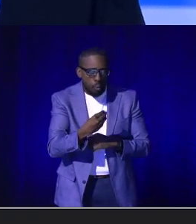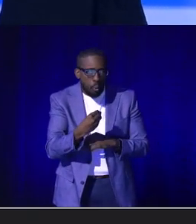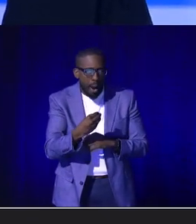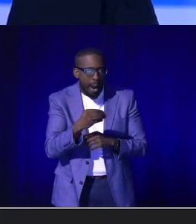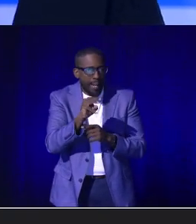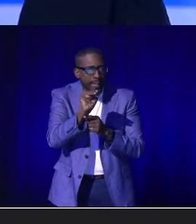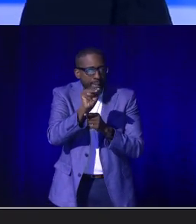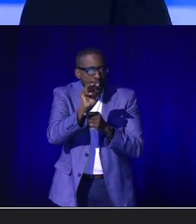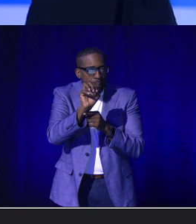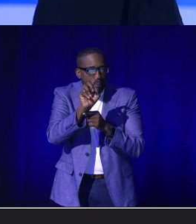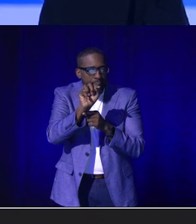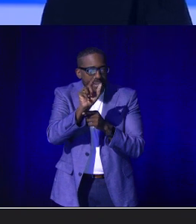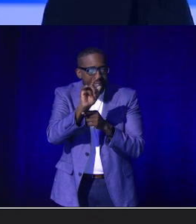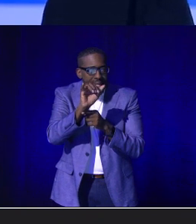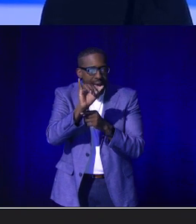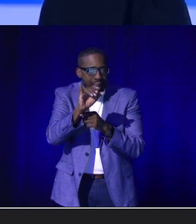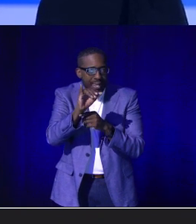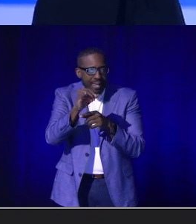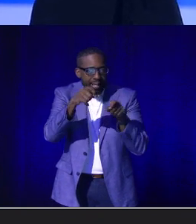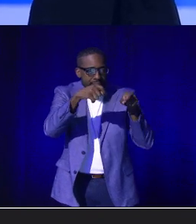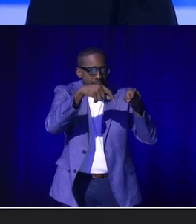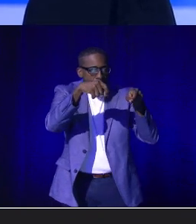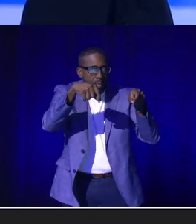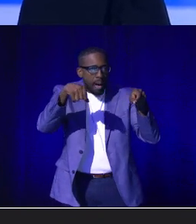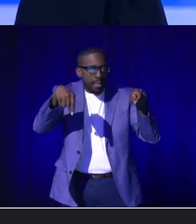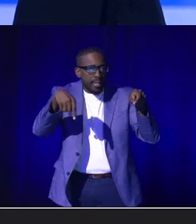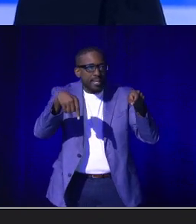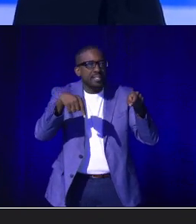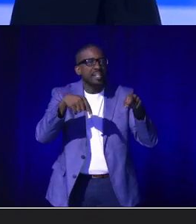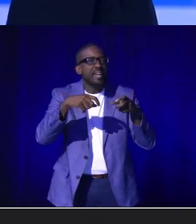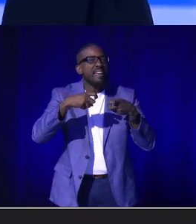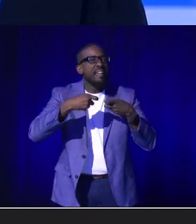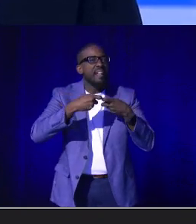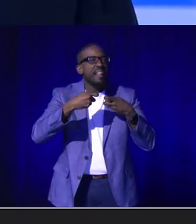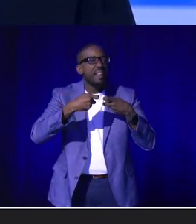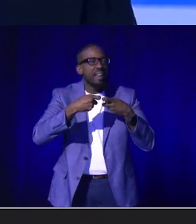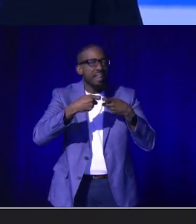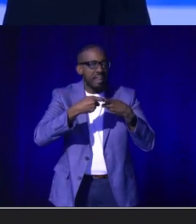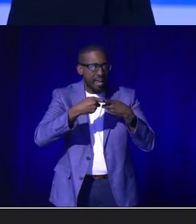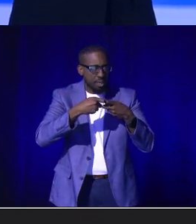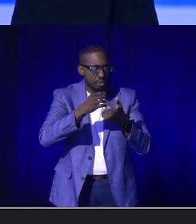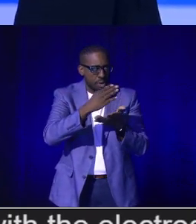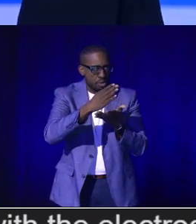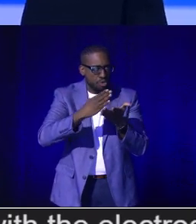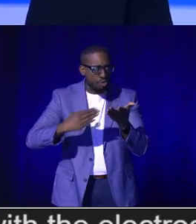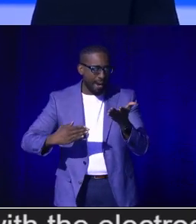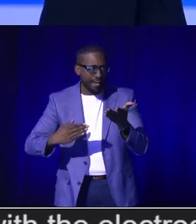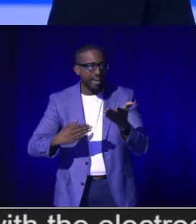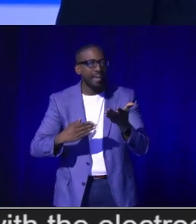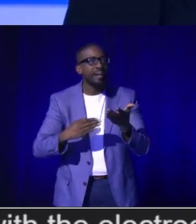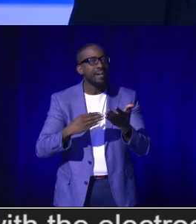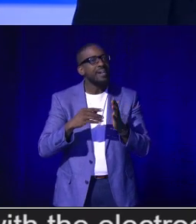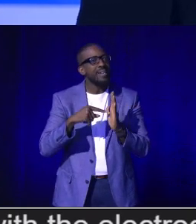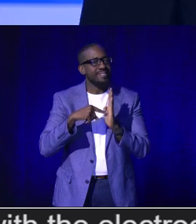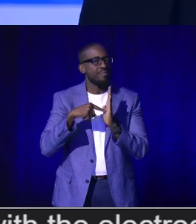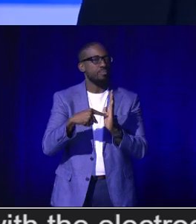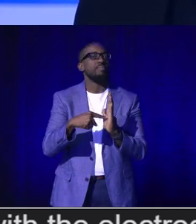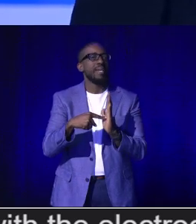deposits along with the electrode cracking. And those bright white deposits are evidence of metallic lithium